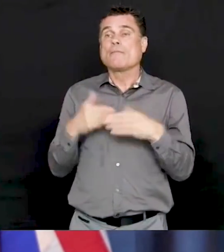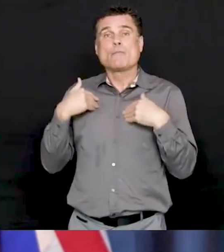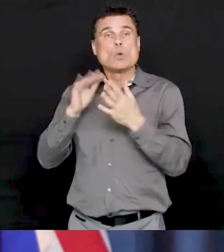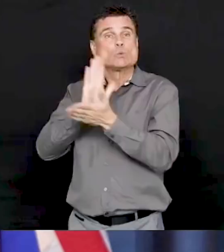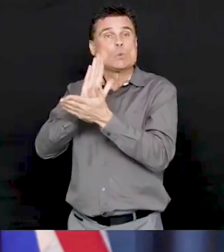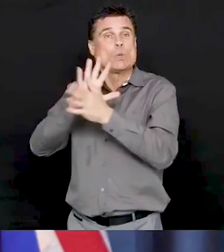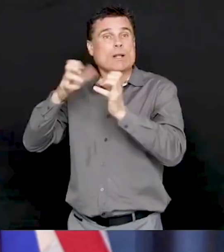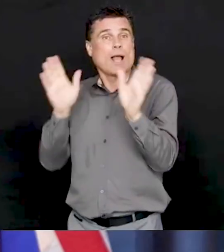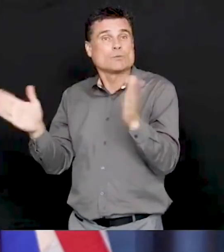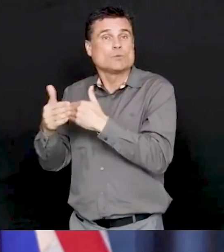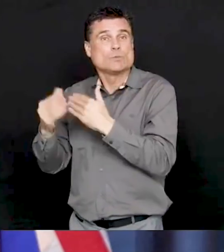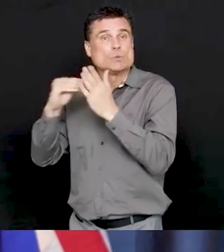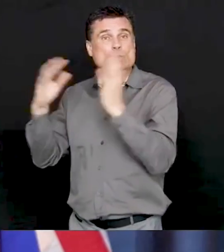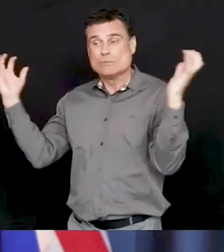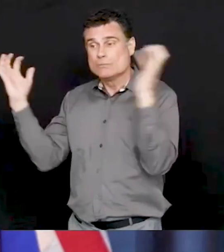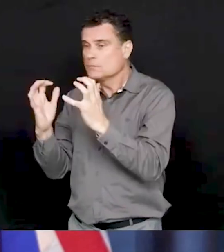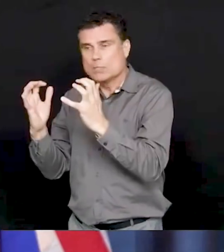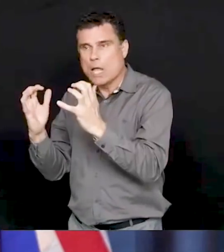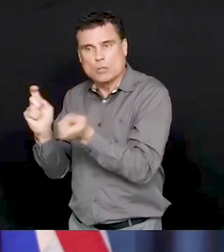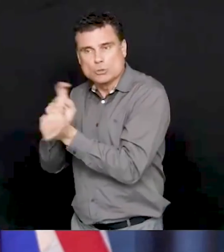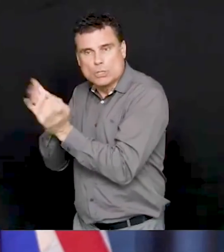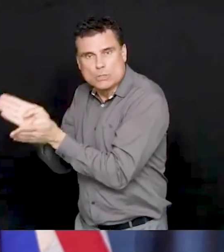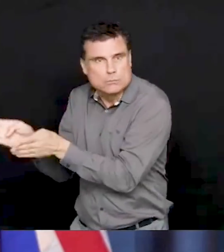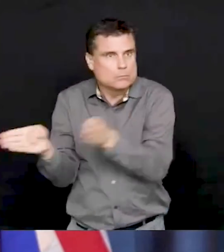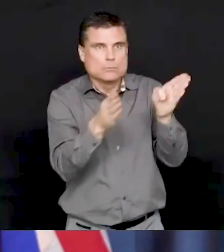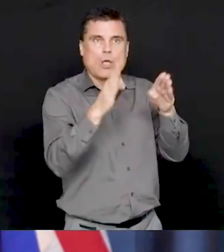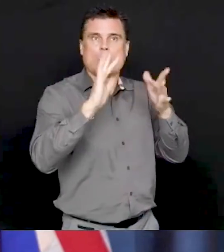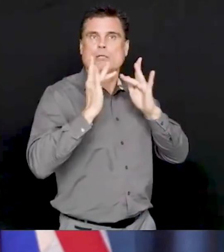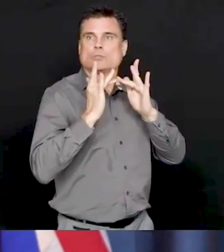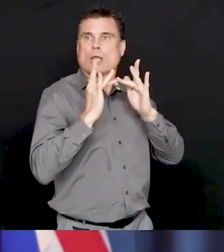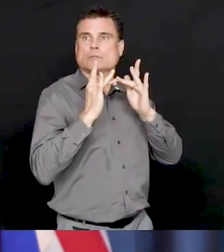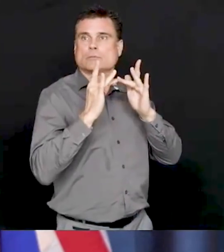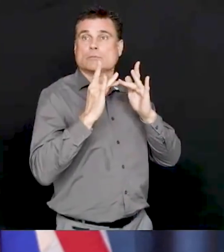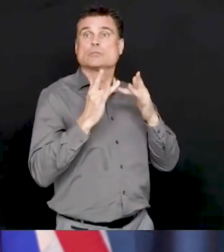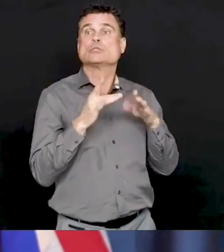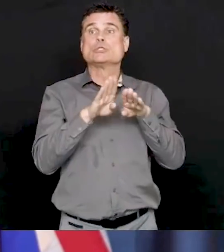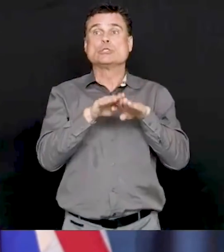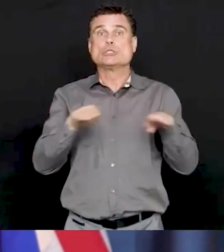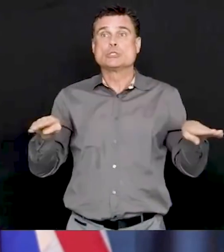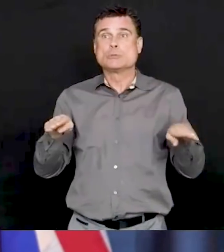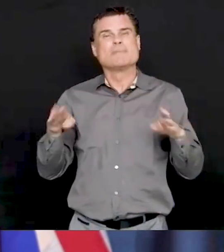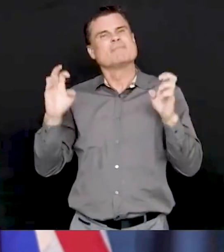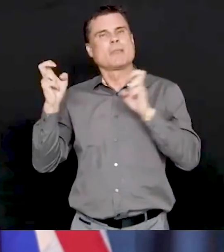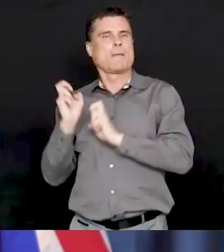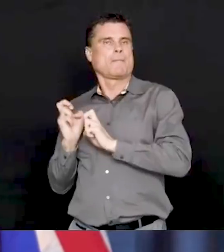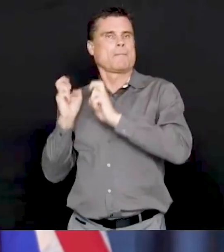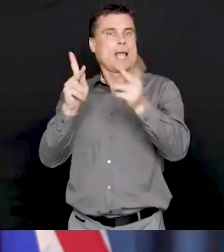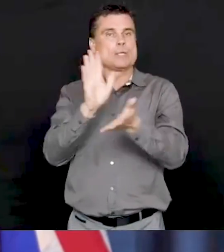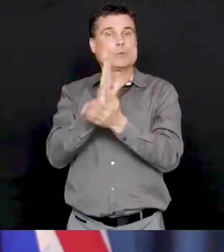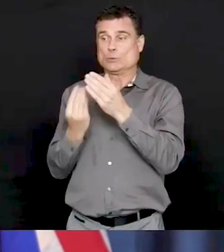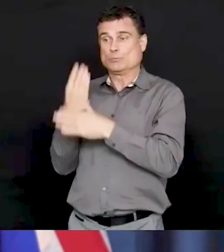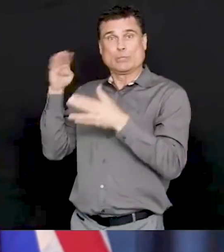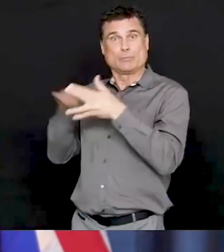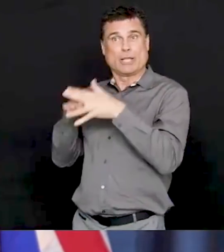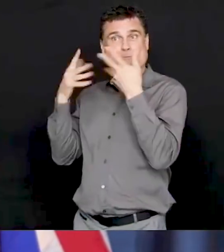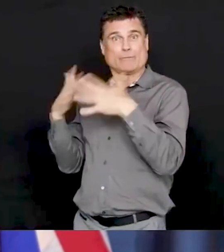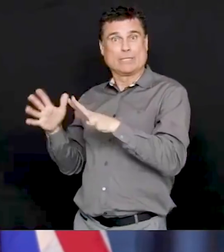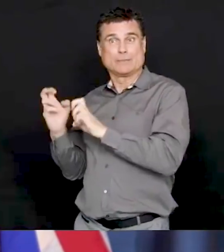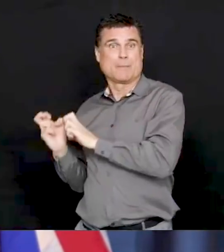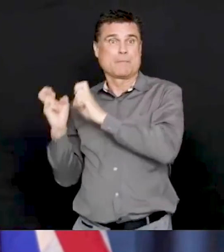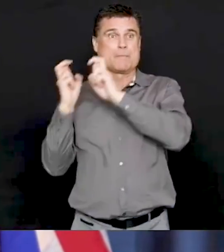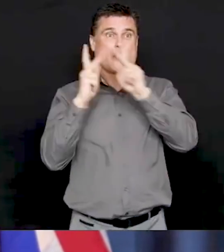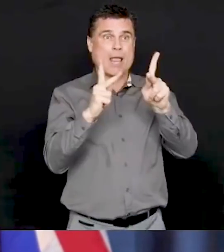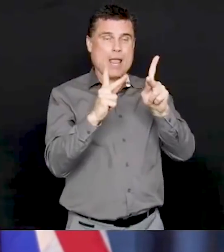for children in the province now. We want and we need our children to continue to learn and to maintain those important